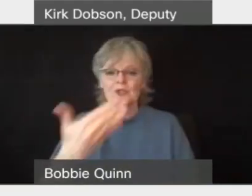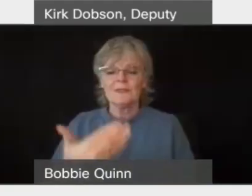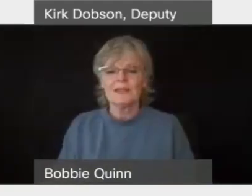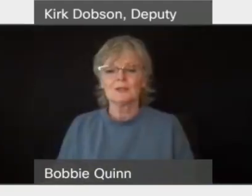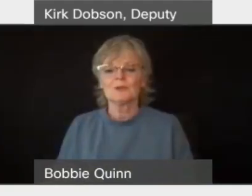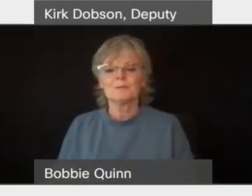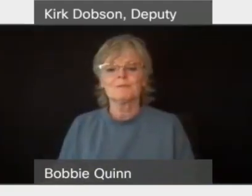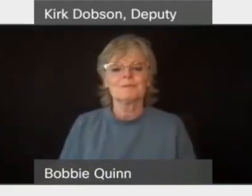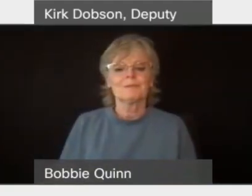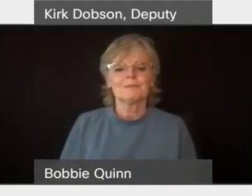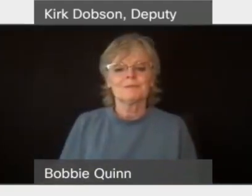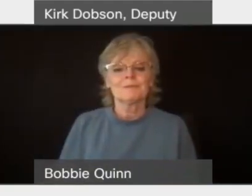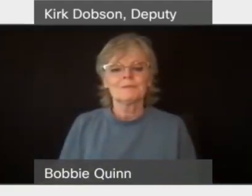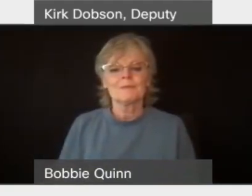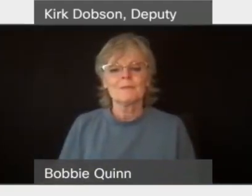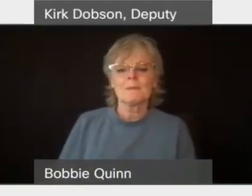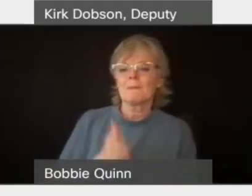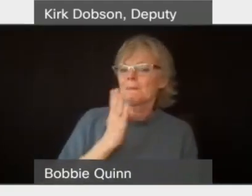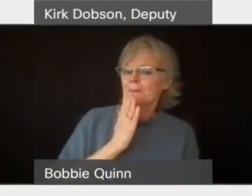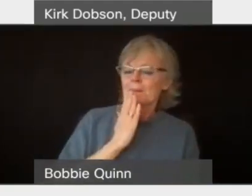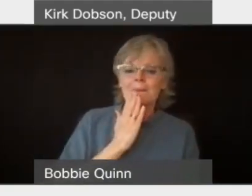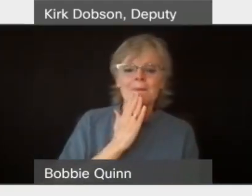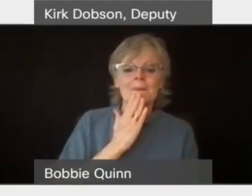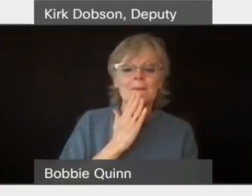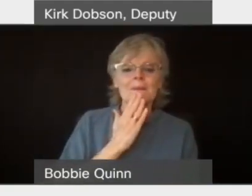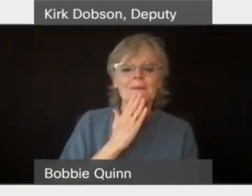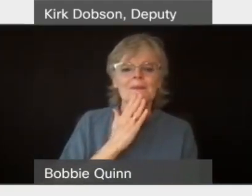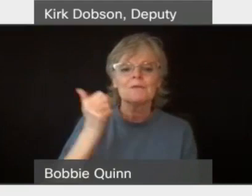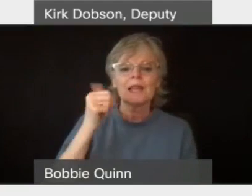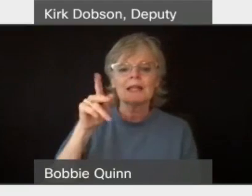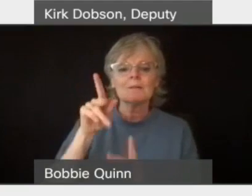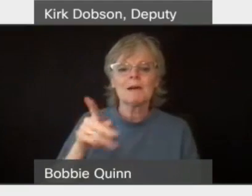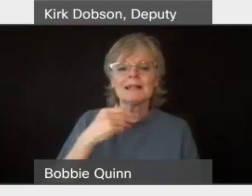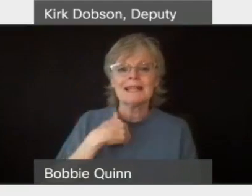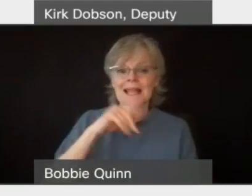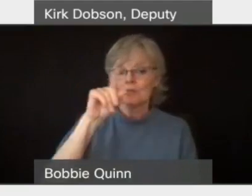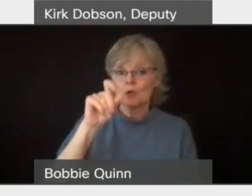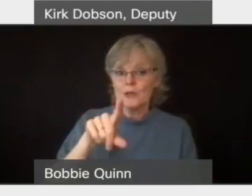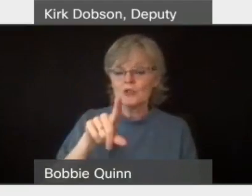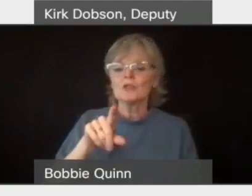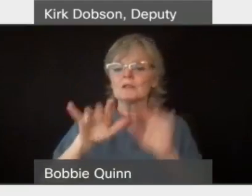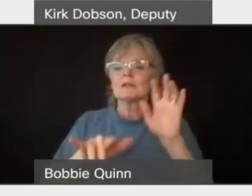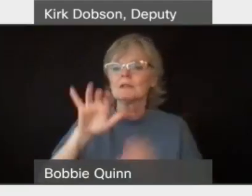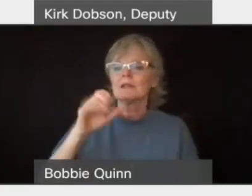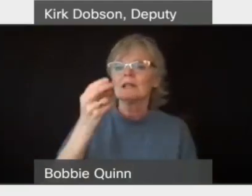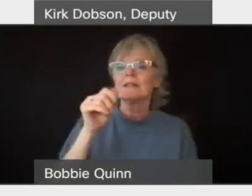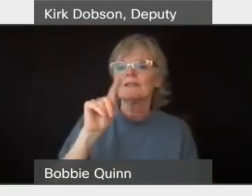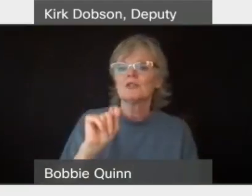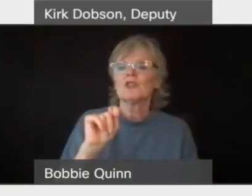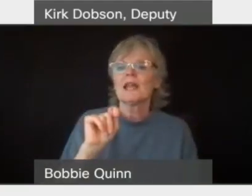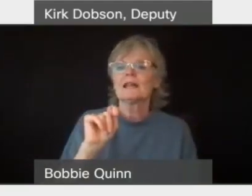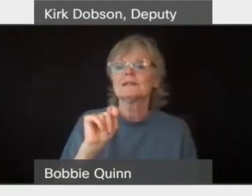Thank you. And just as a reminder, if anyone has questions, you can type them in the chat. Make sure that you type them